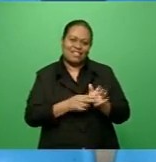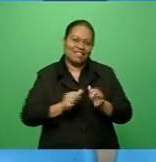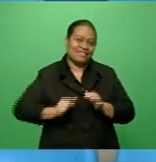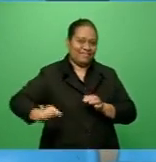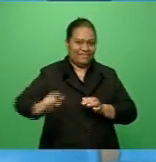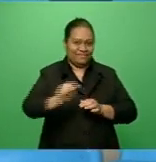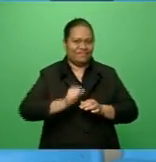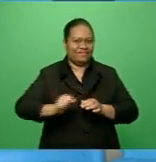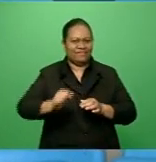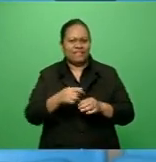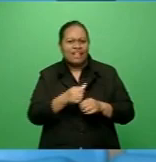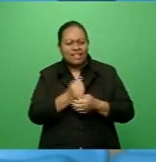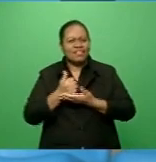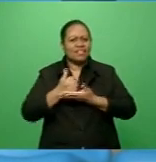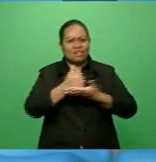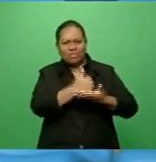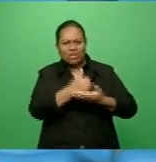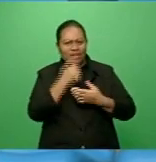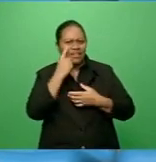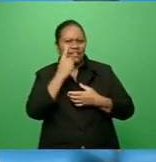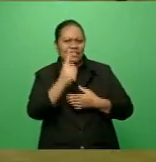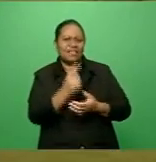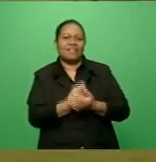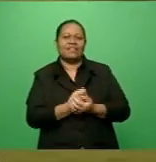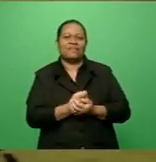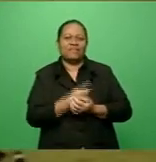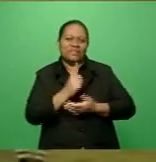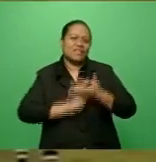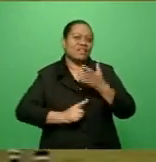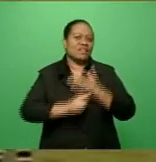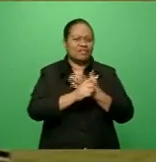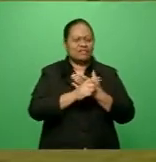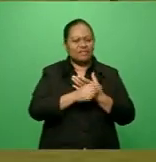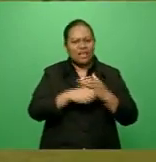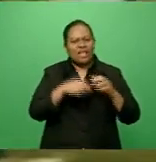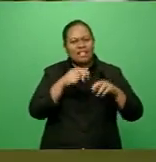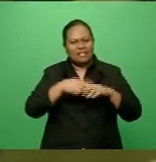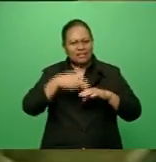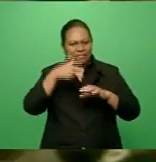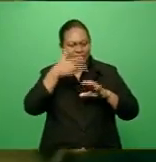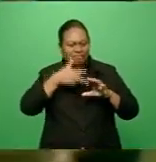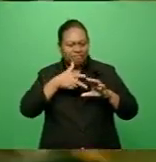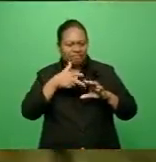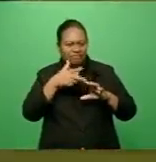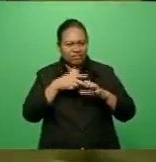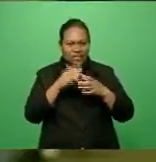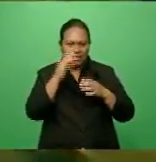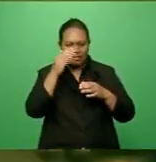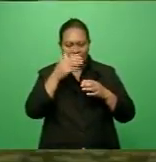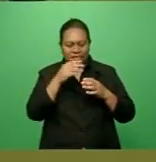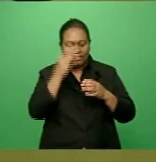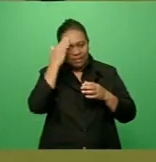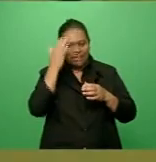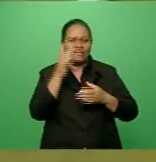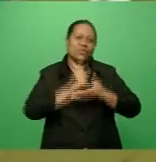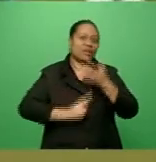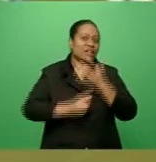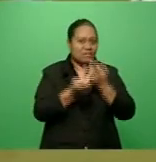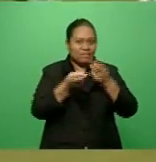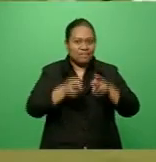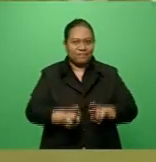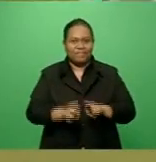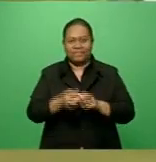Many fans, friends and former teammates of Koroi have taken to social media this morning expressing their shock and disbelief of the former